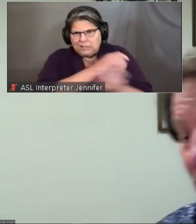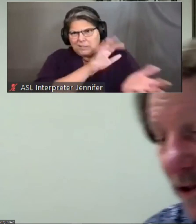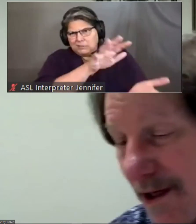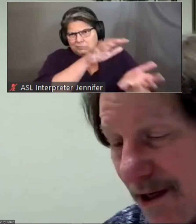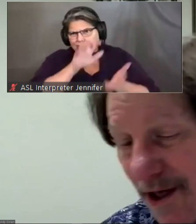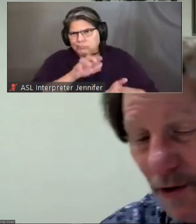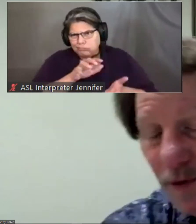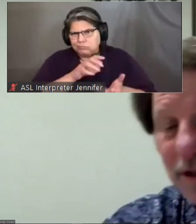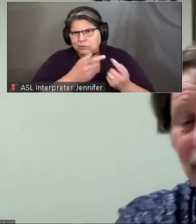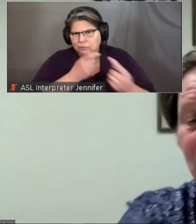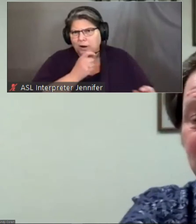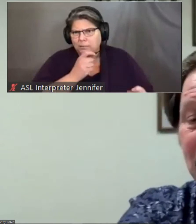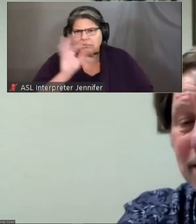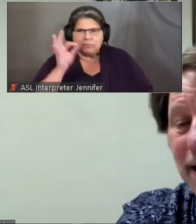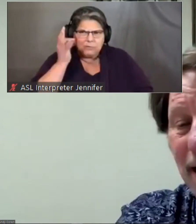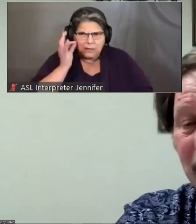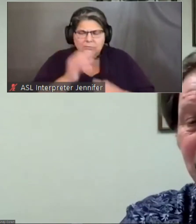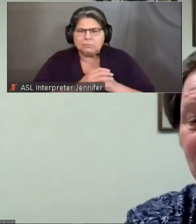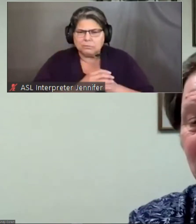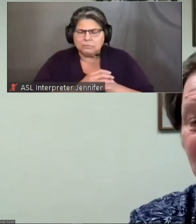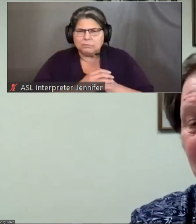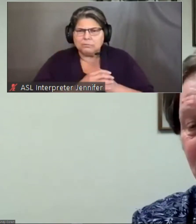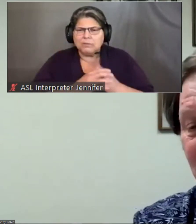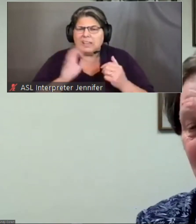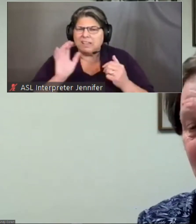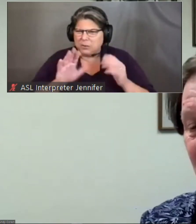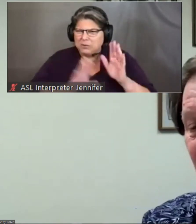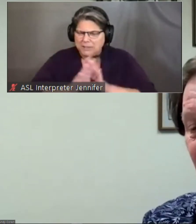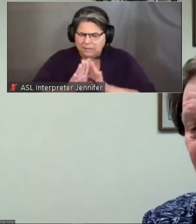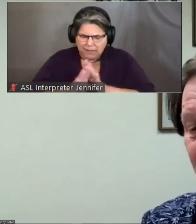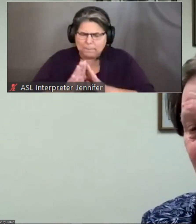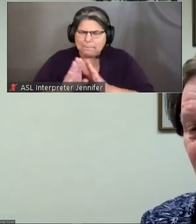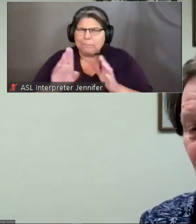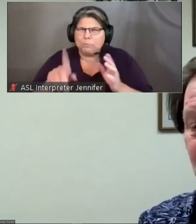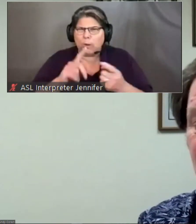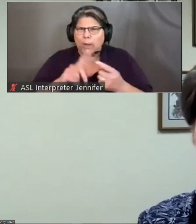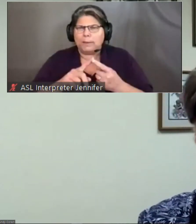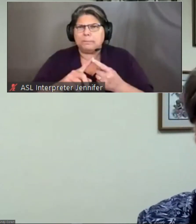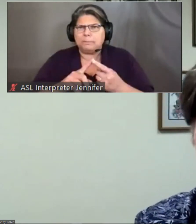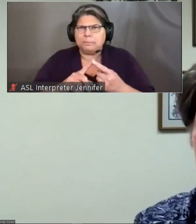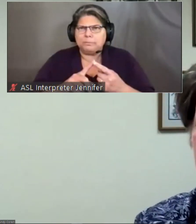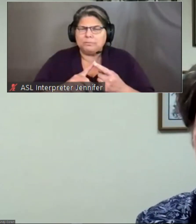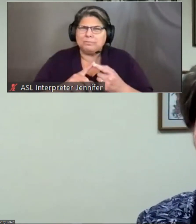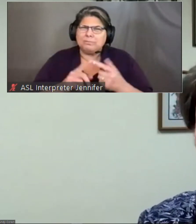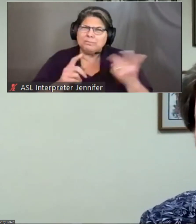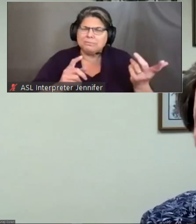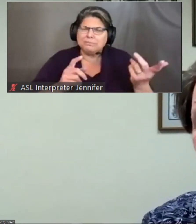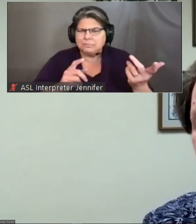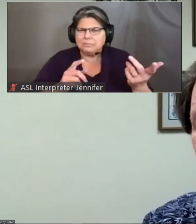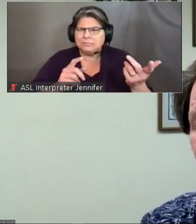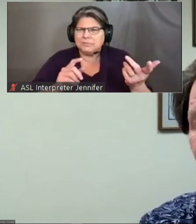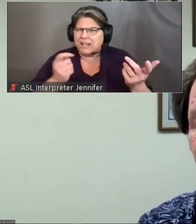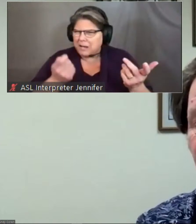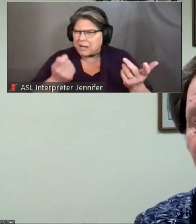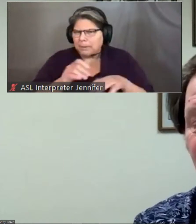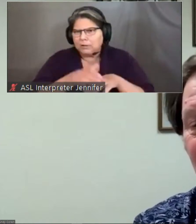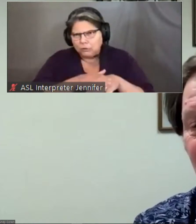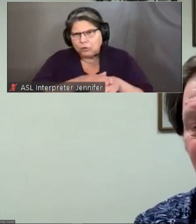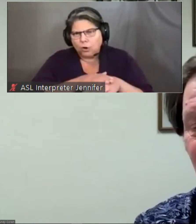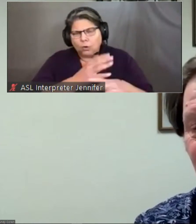it was developed at a time that there was some slowness in getting the vaccines